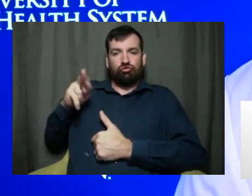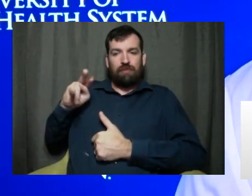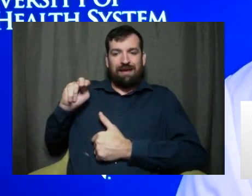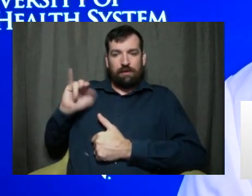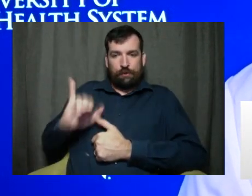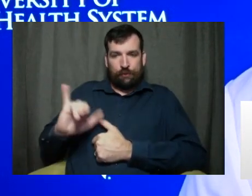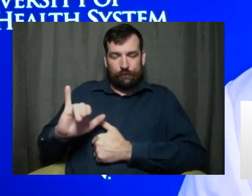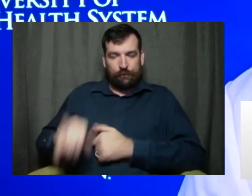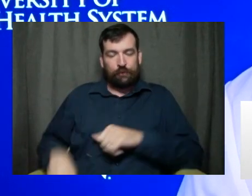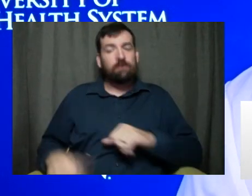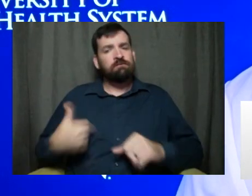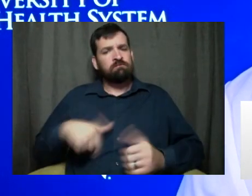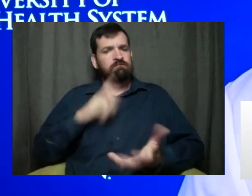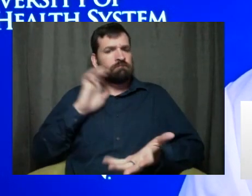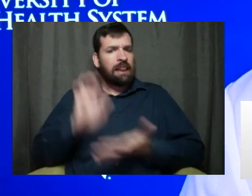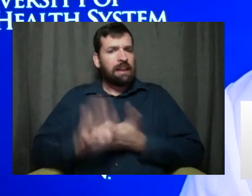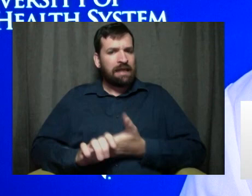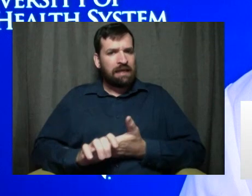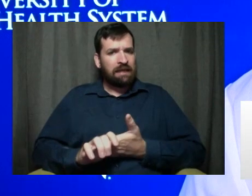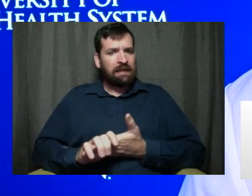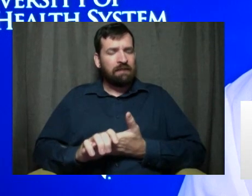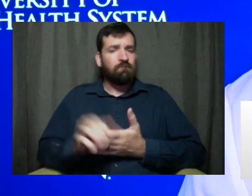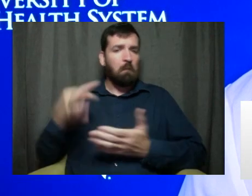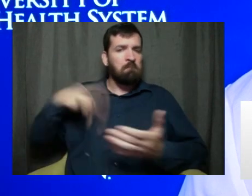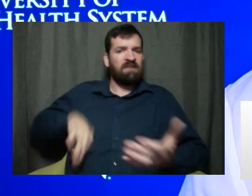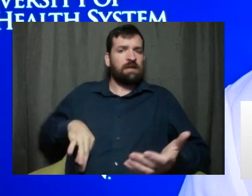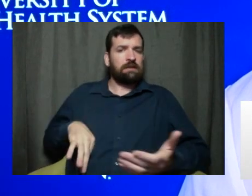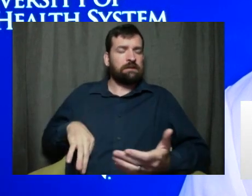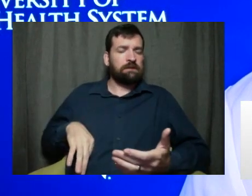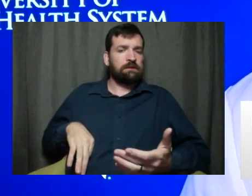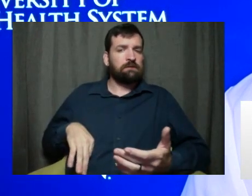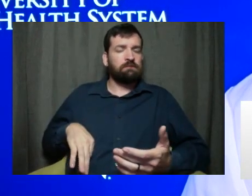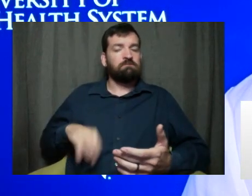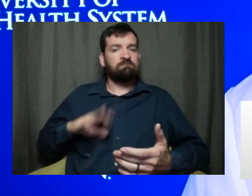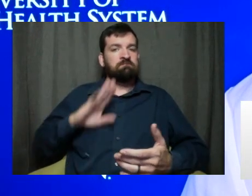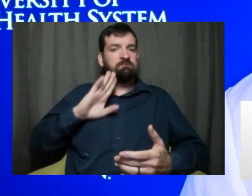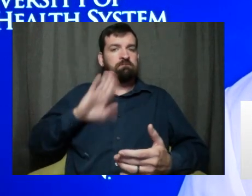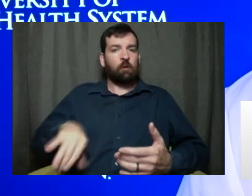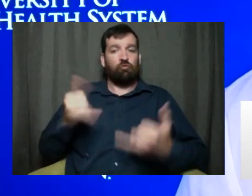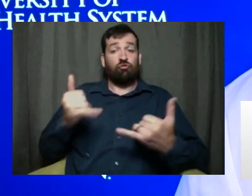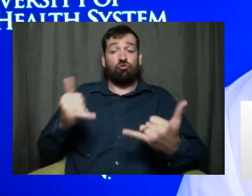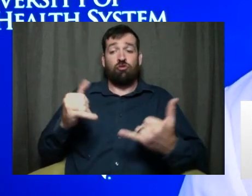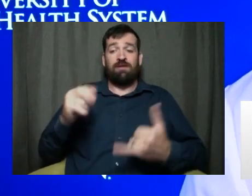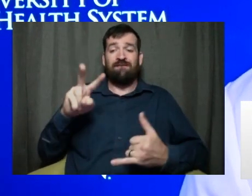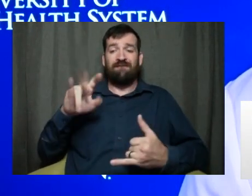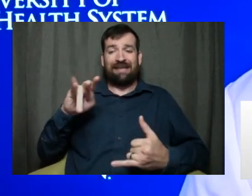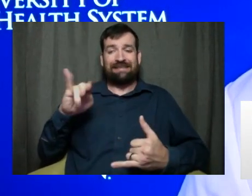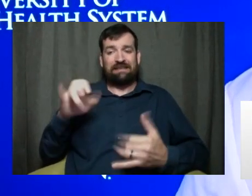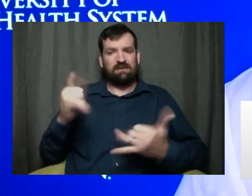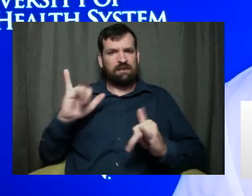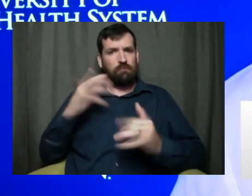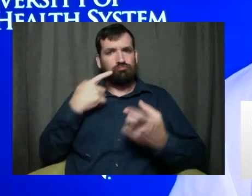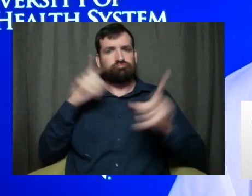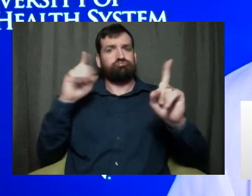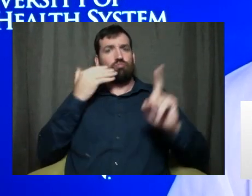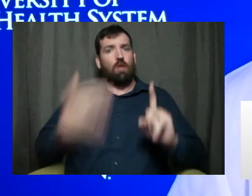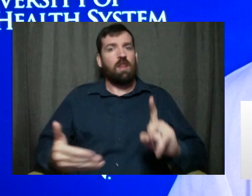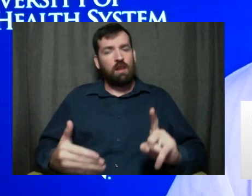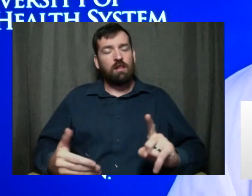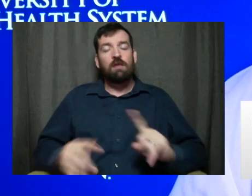we believe it will be beneficial. We know that the current vaccines still work very well,